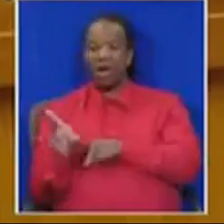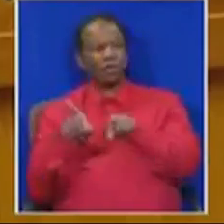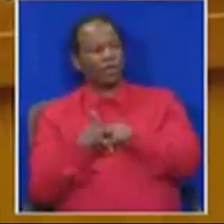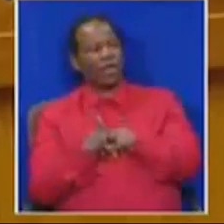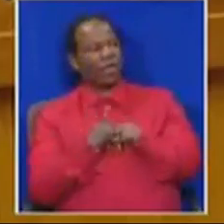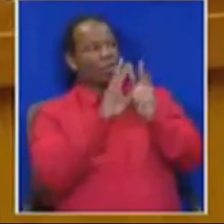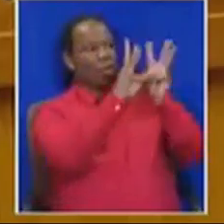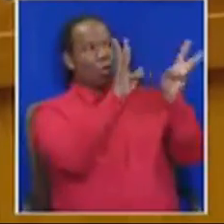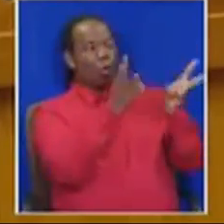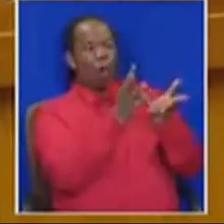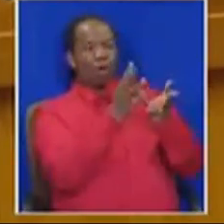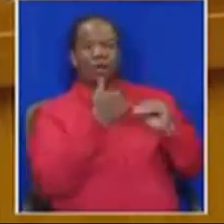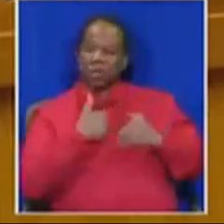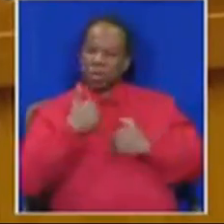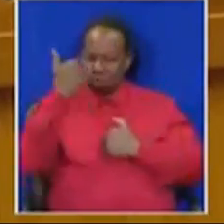known.